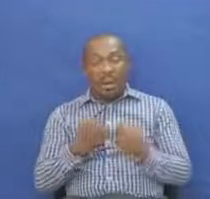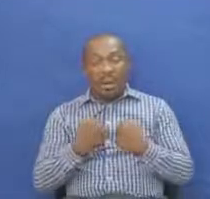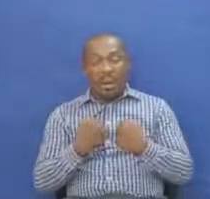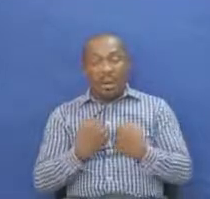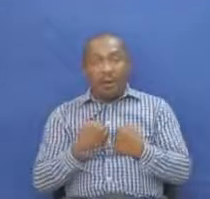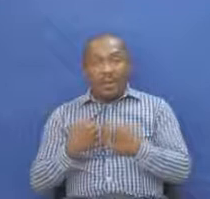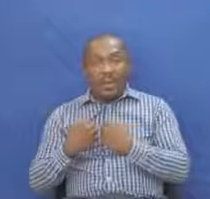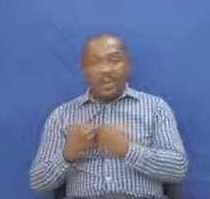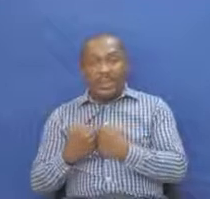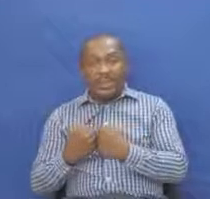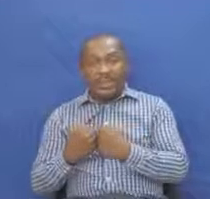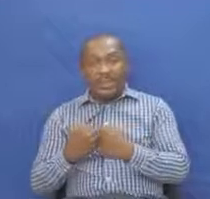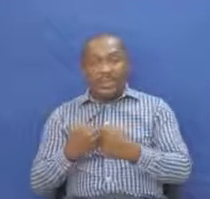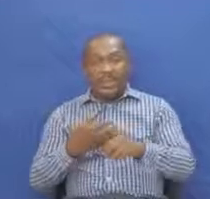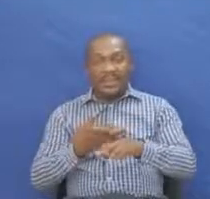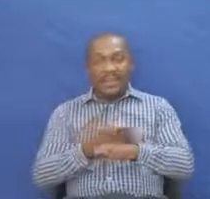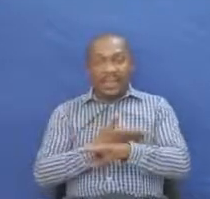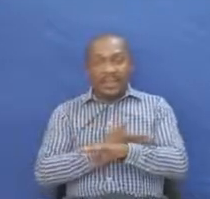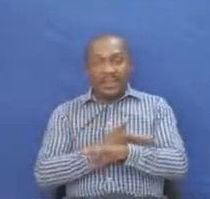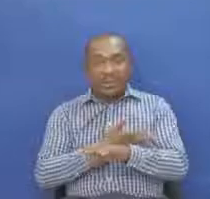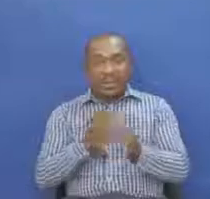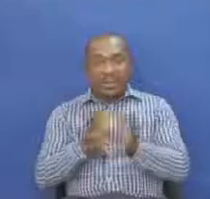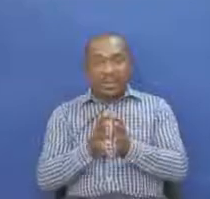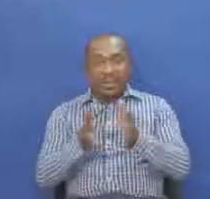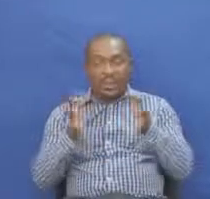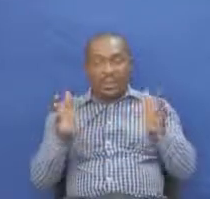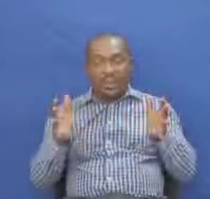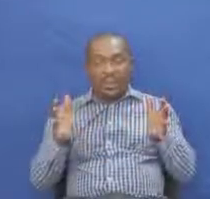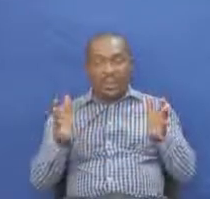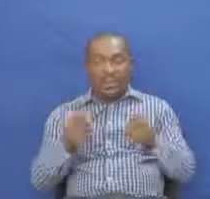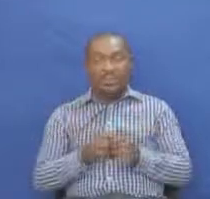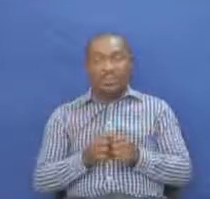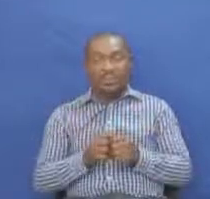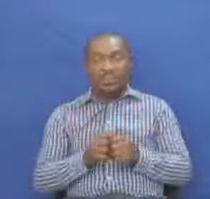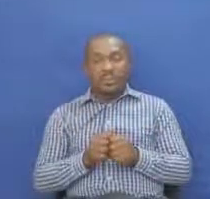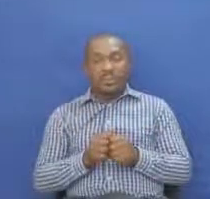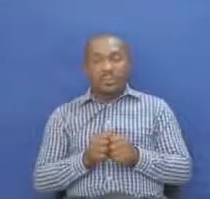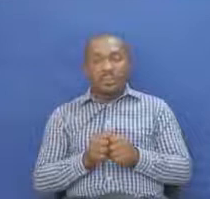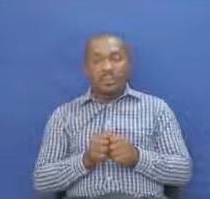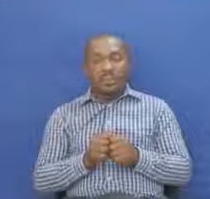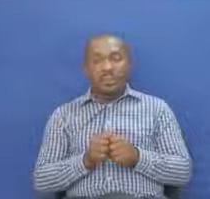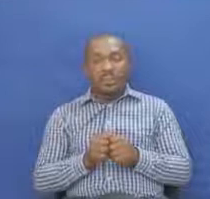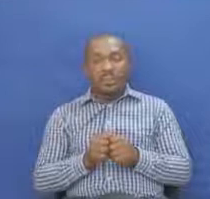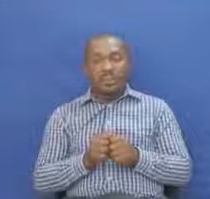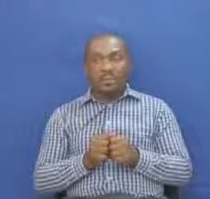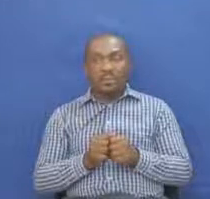tend to divide and enlarge. Cell divide and enlarge, giving rise